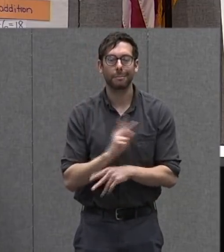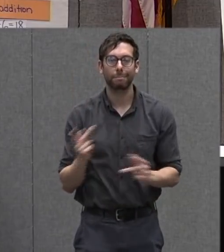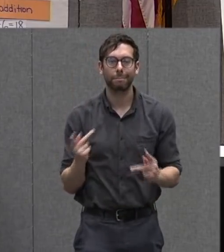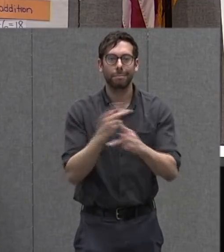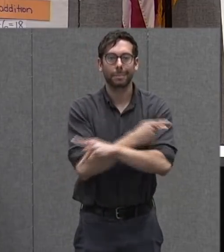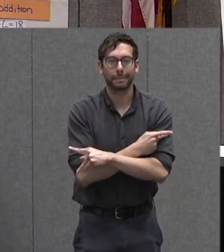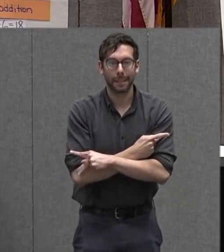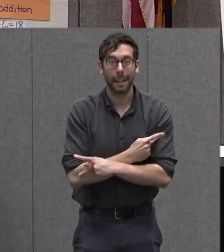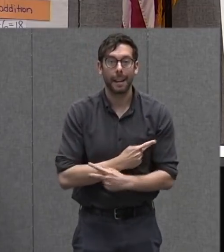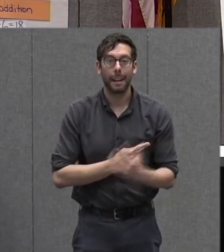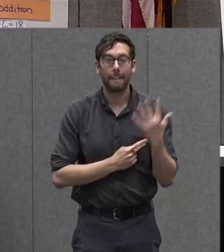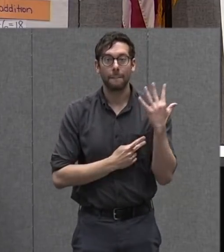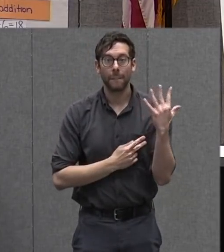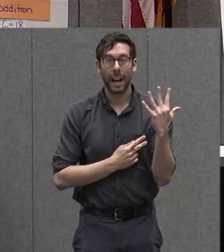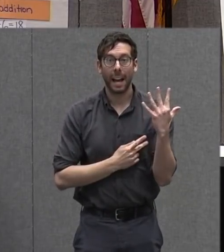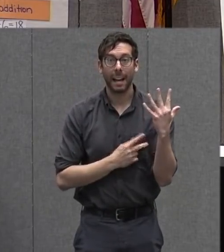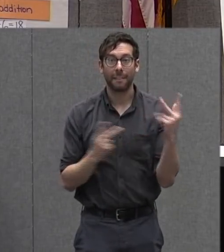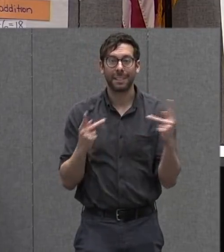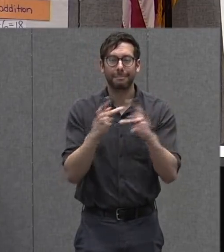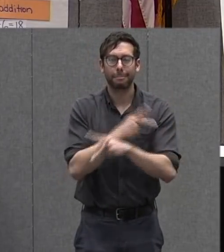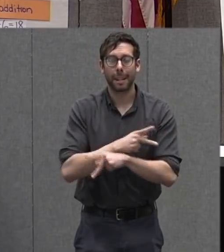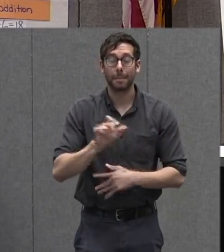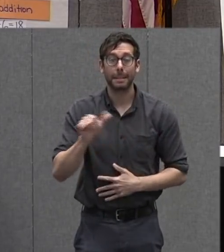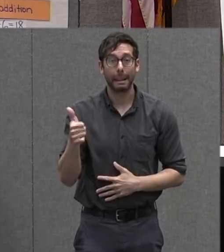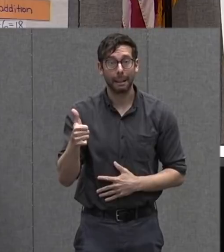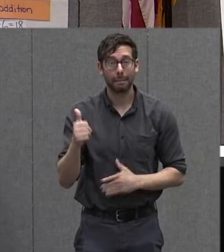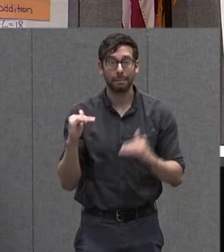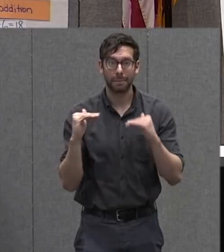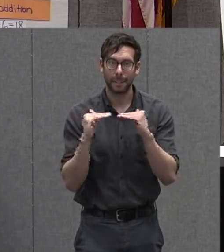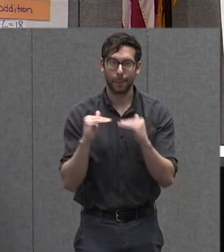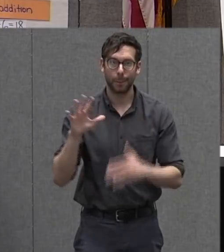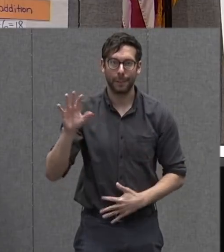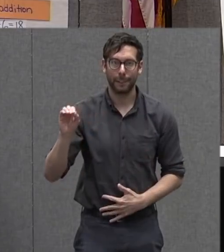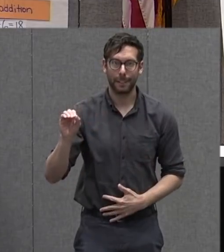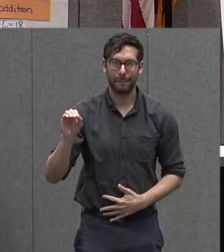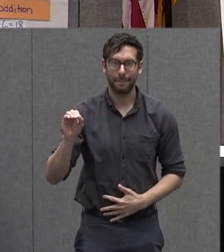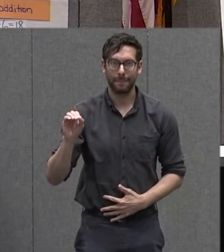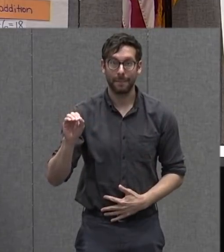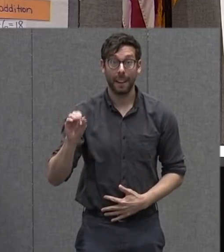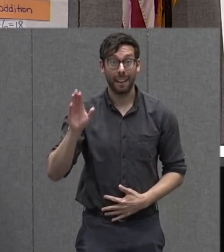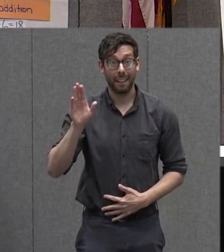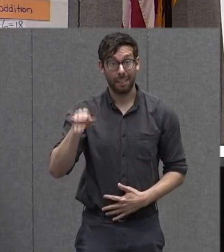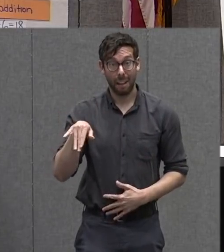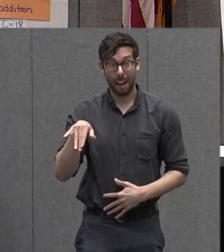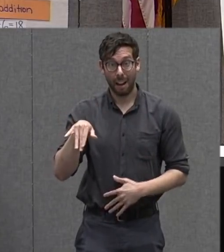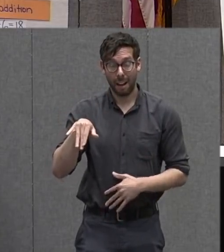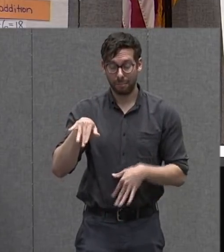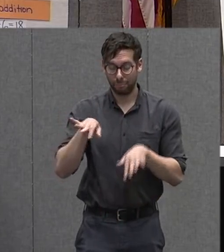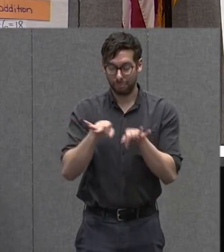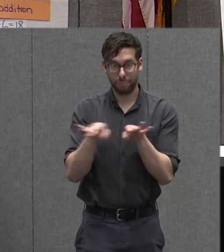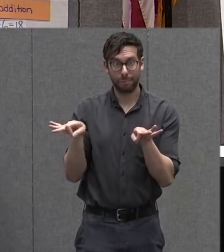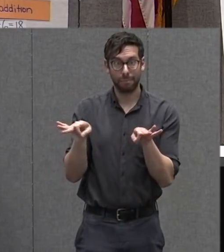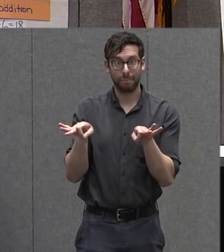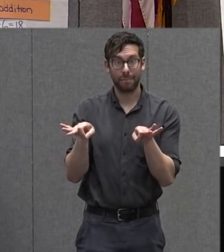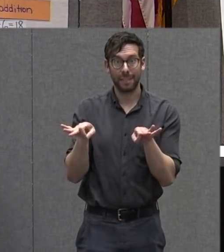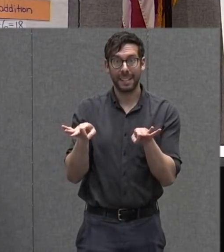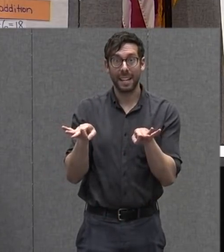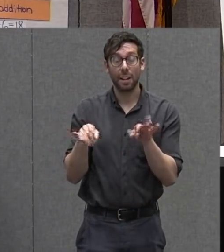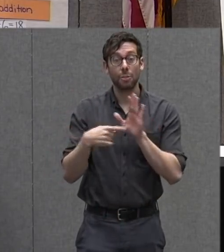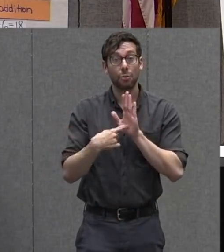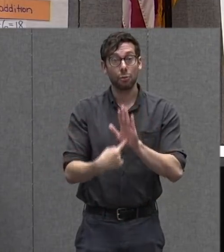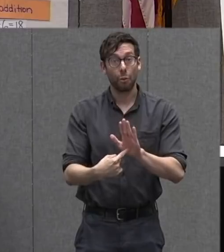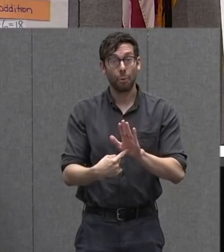equals 50. And this multiplication sentence shows us that it takes 10 5s, 10 equal groups